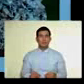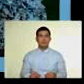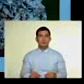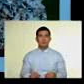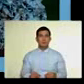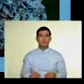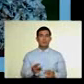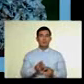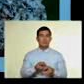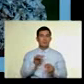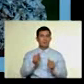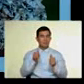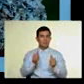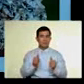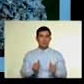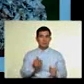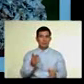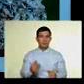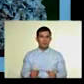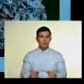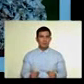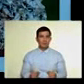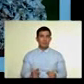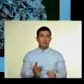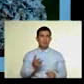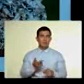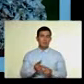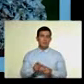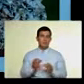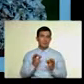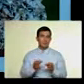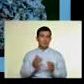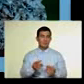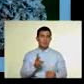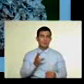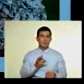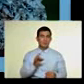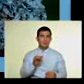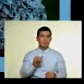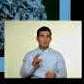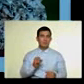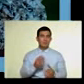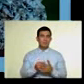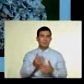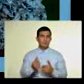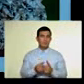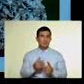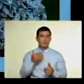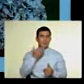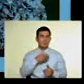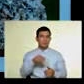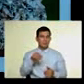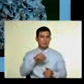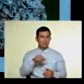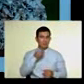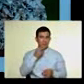Mana bu tasvirda esa juda to'g'ri, bu noruda foydali qazilmalardir. Osh tuzdi